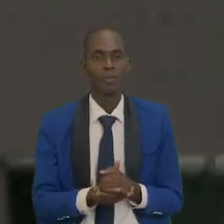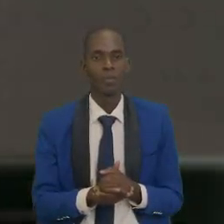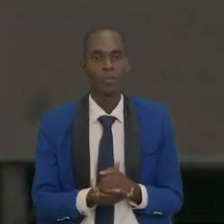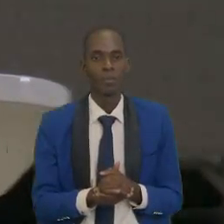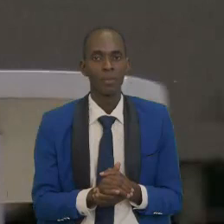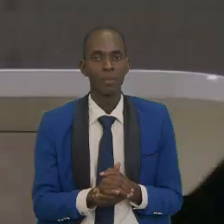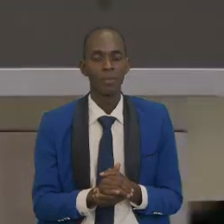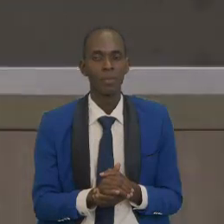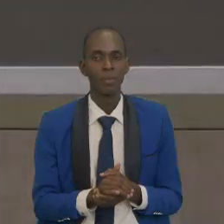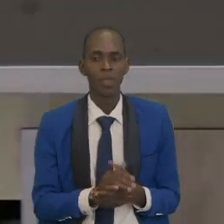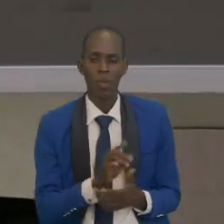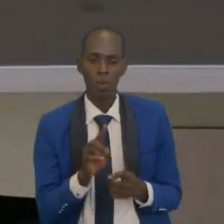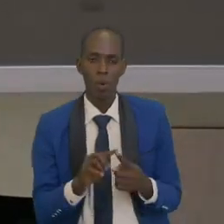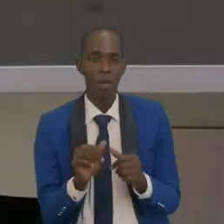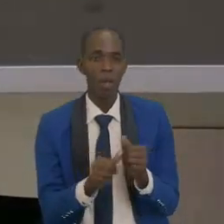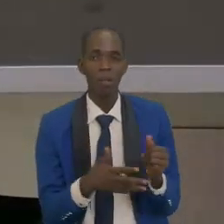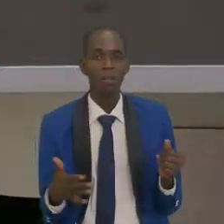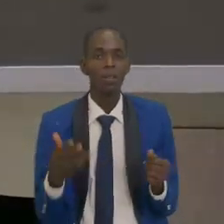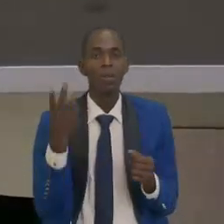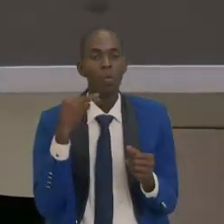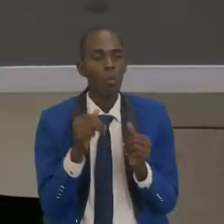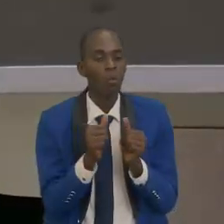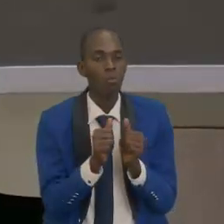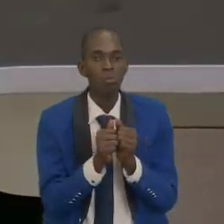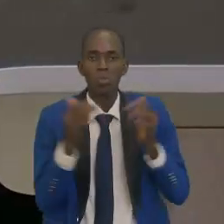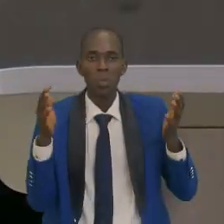when everything was hopeless